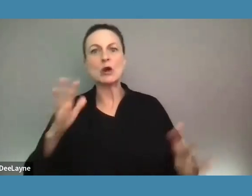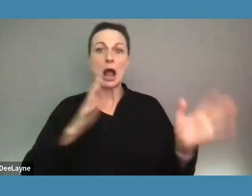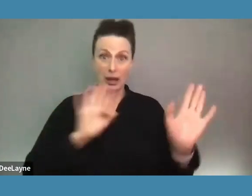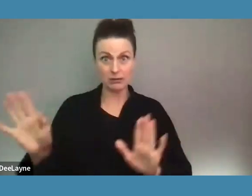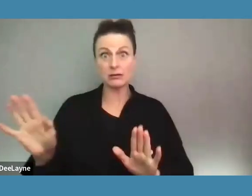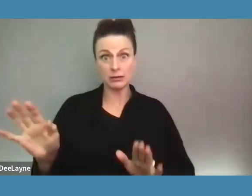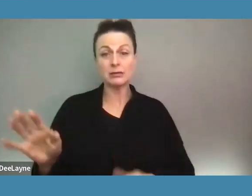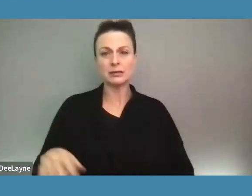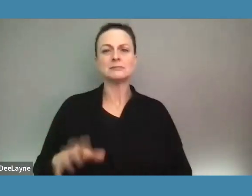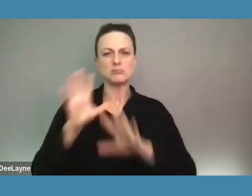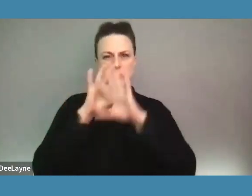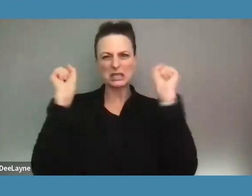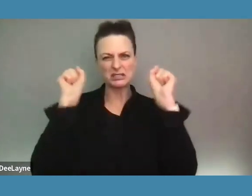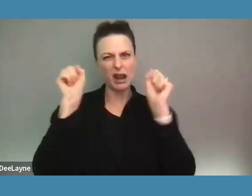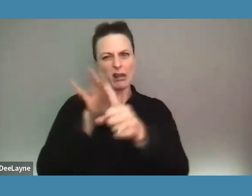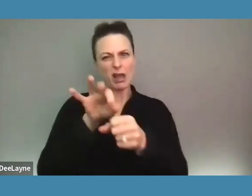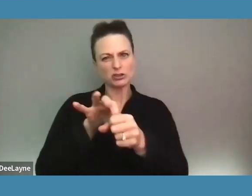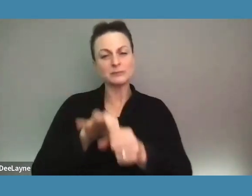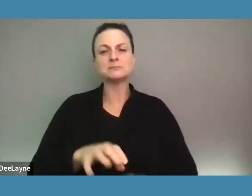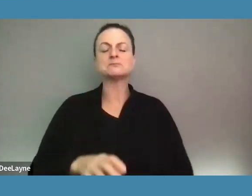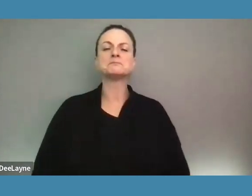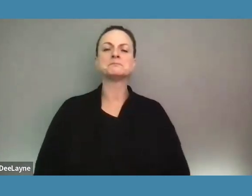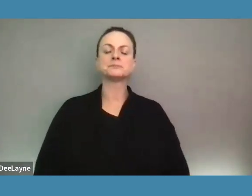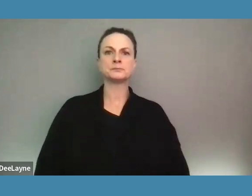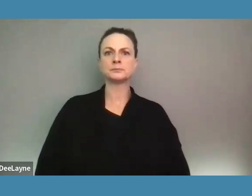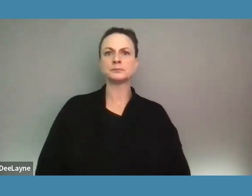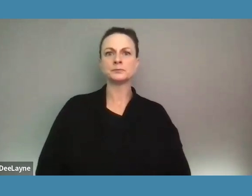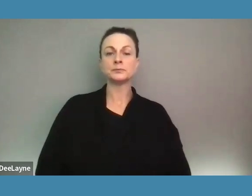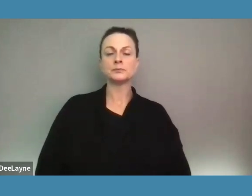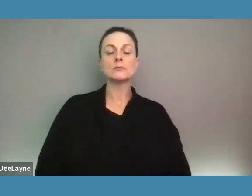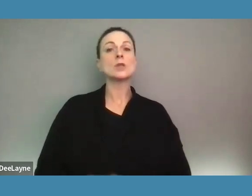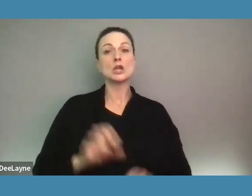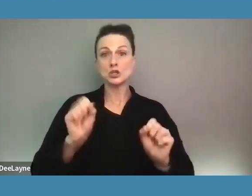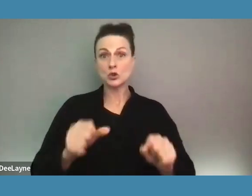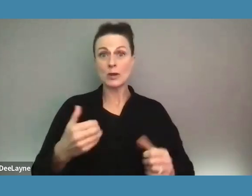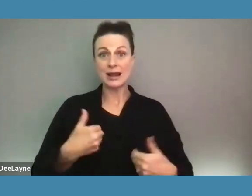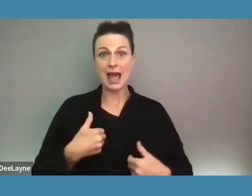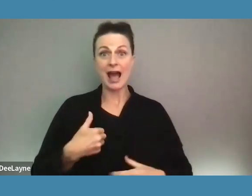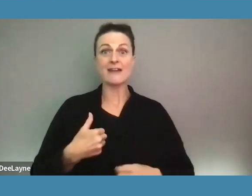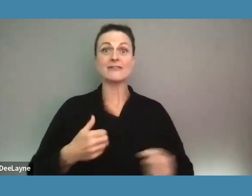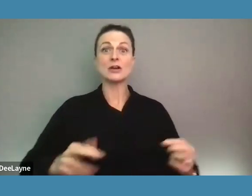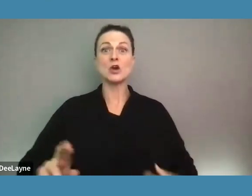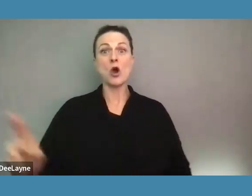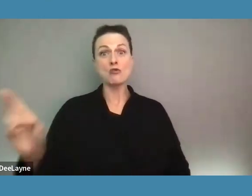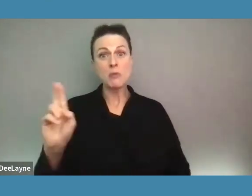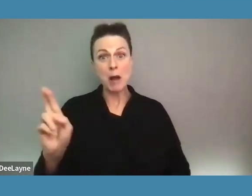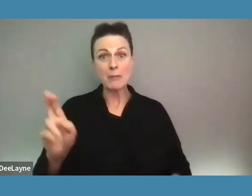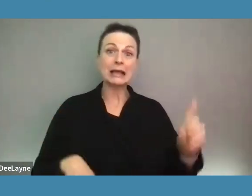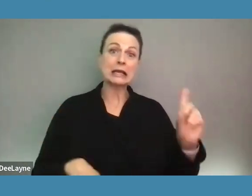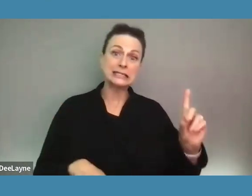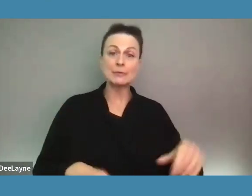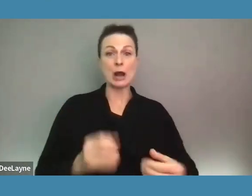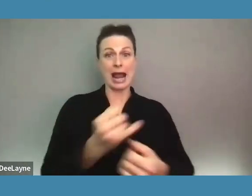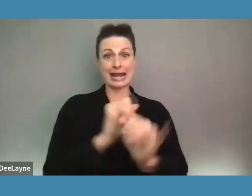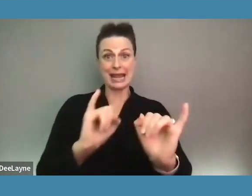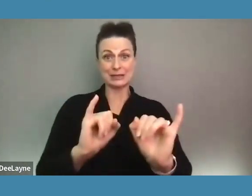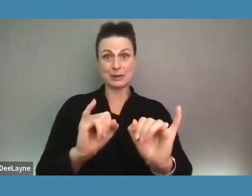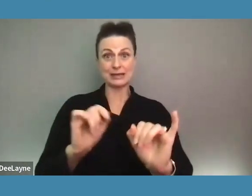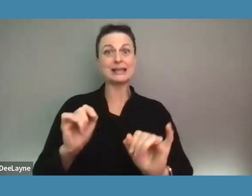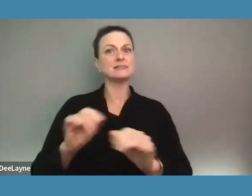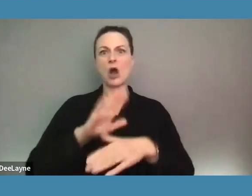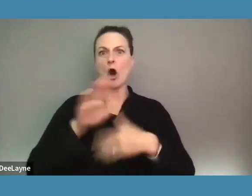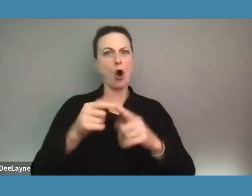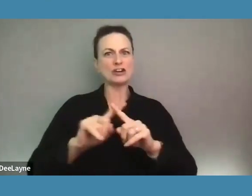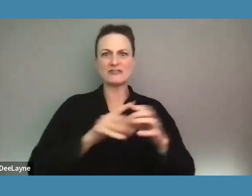In a presidential election, you could have a Republican, Democrat, and independent SOE staff to come